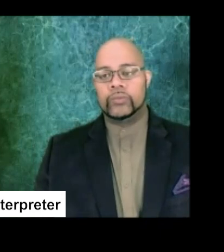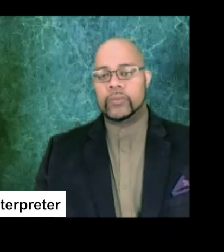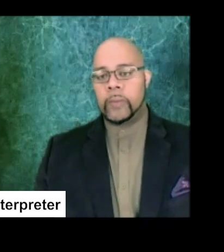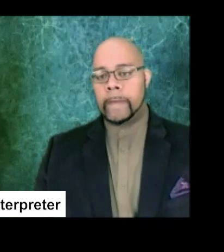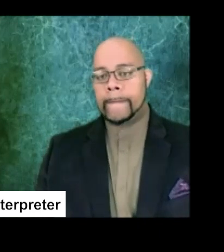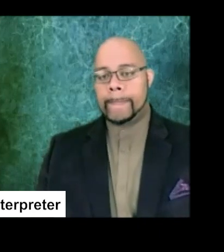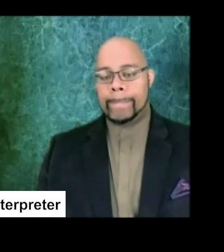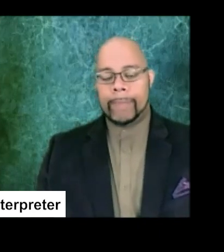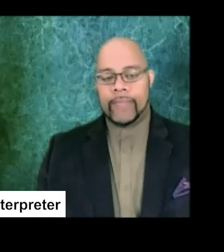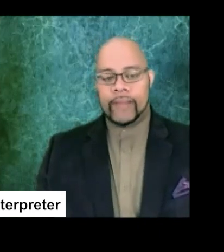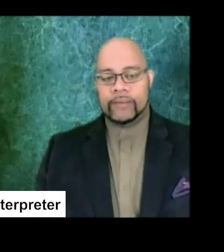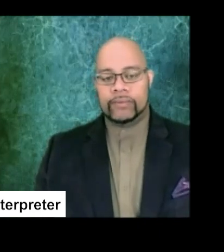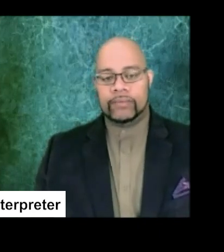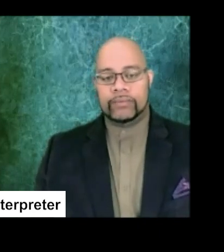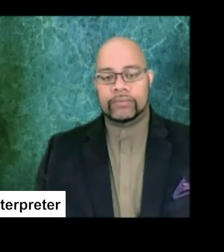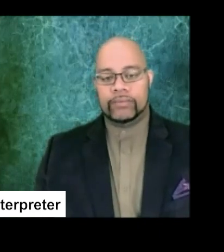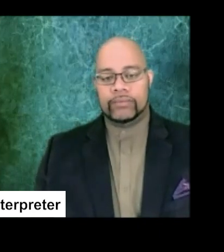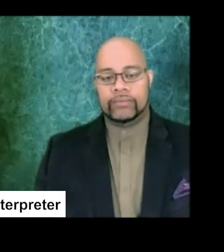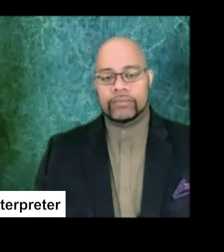African American